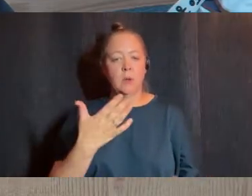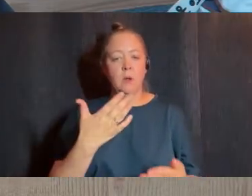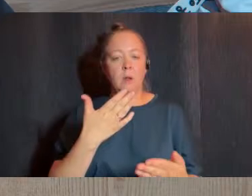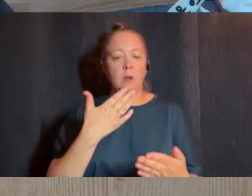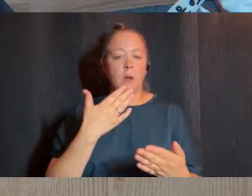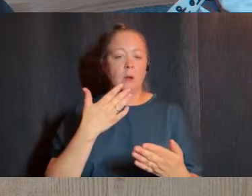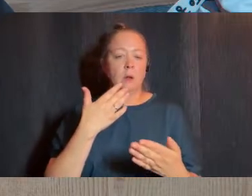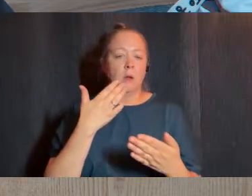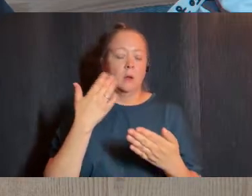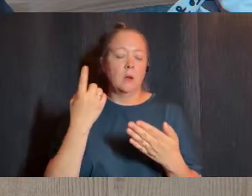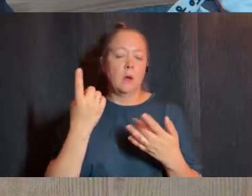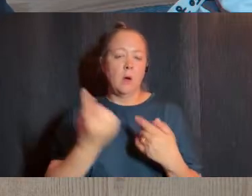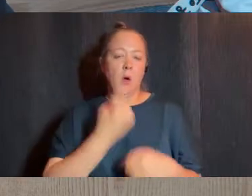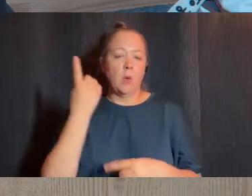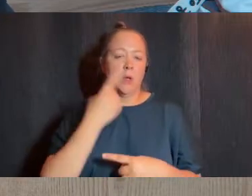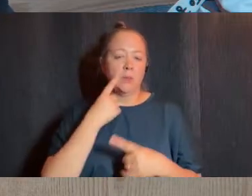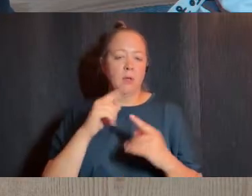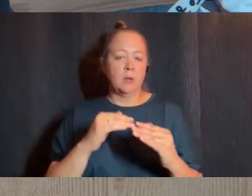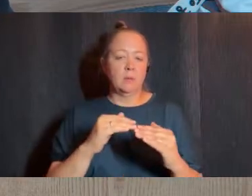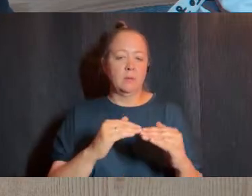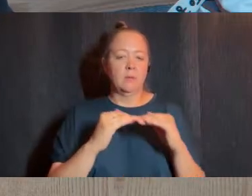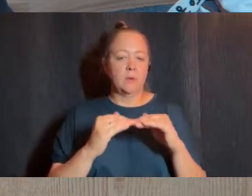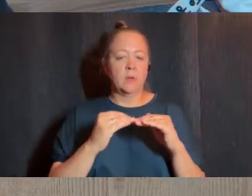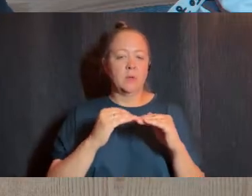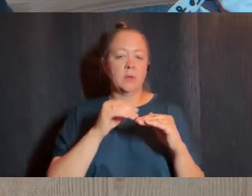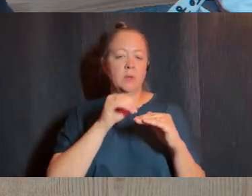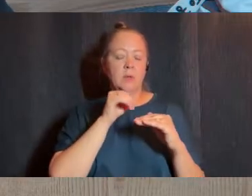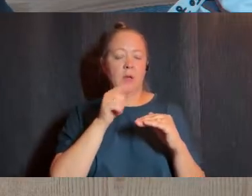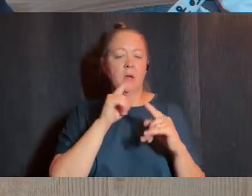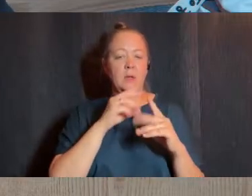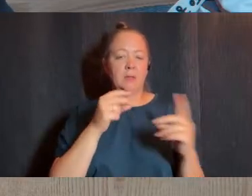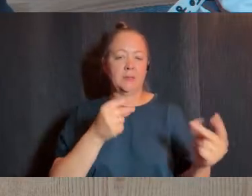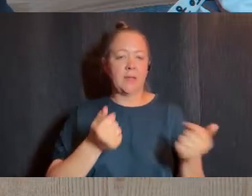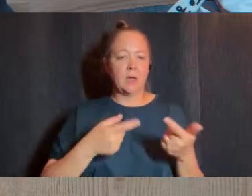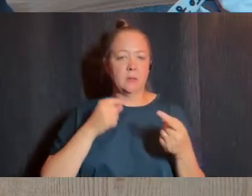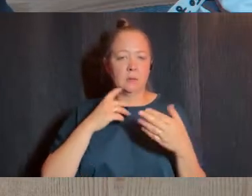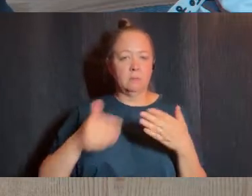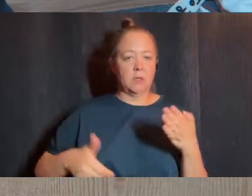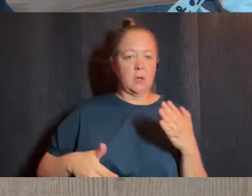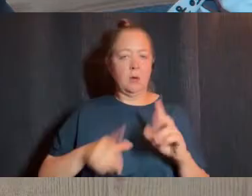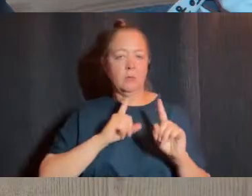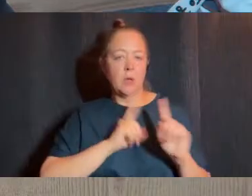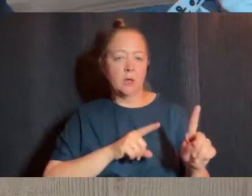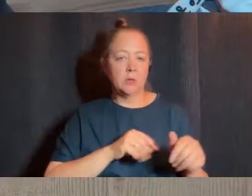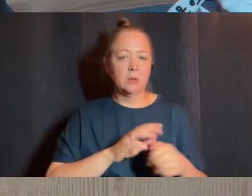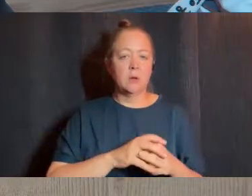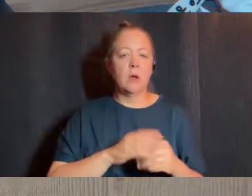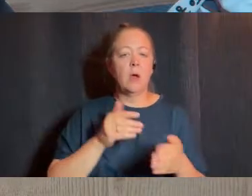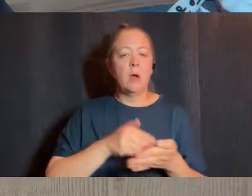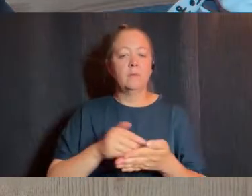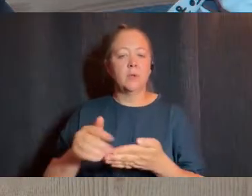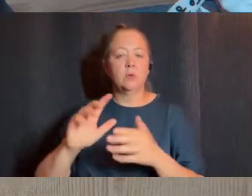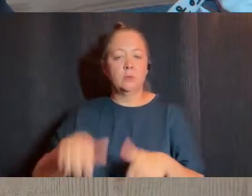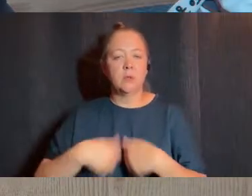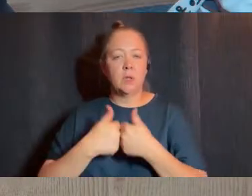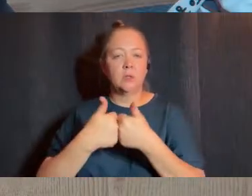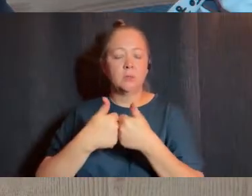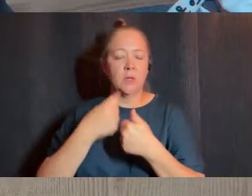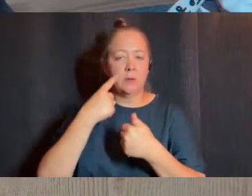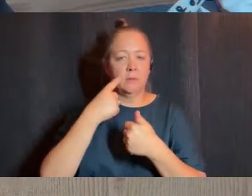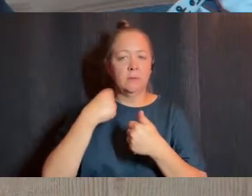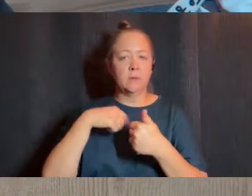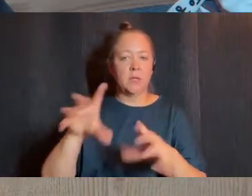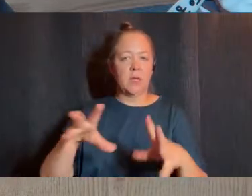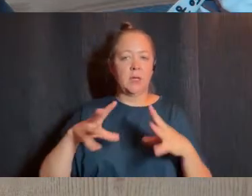gut reaction. Often you challenge me to reconsider my own approach to things or the acceptance of the normalized